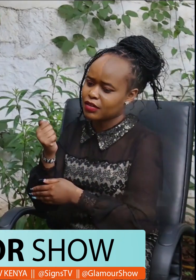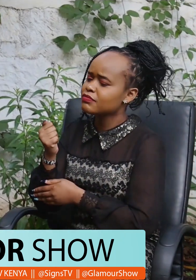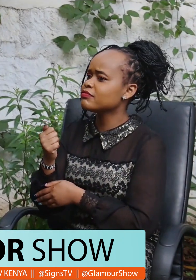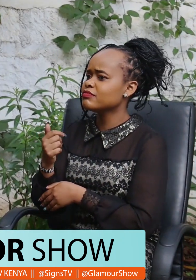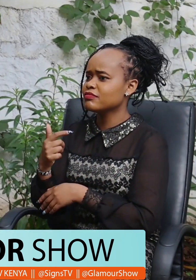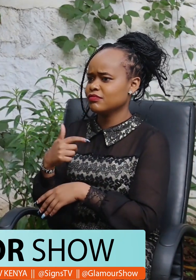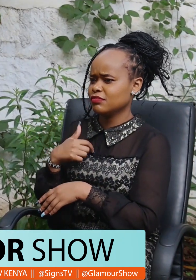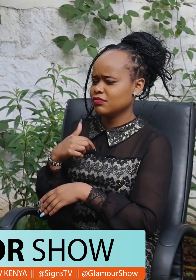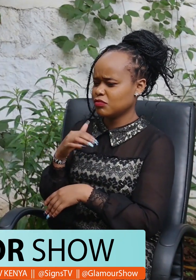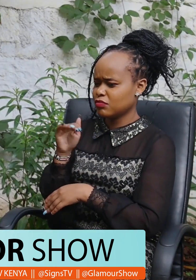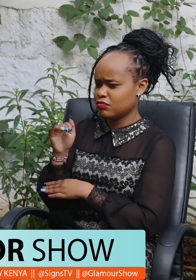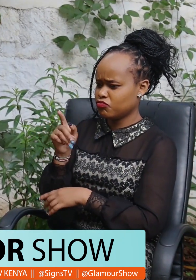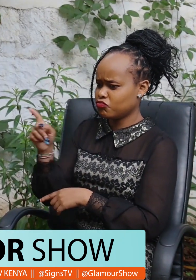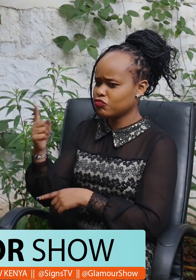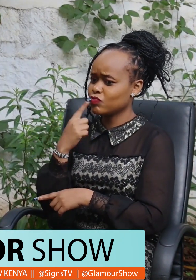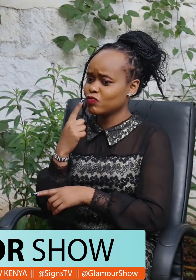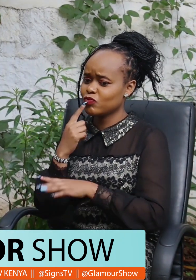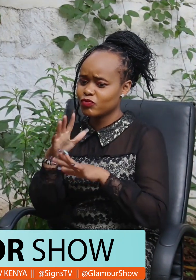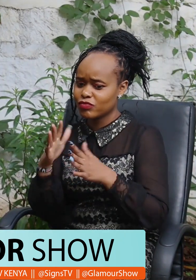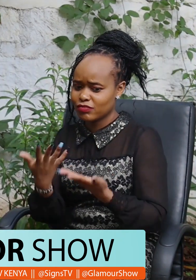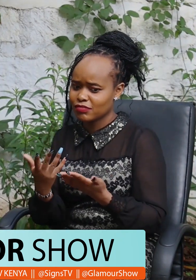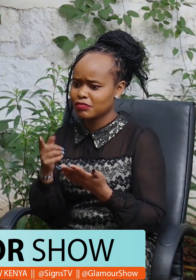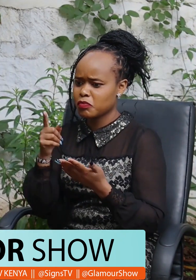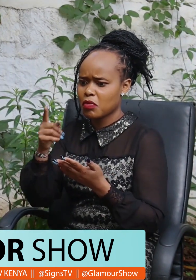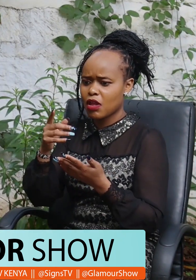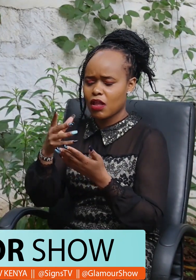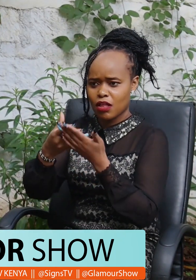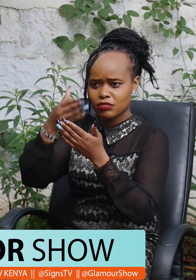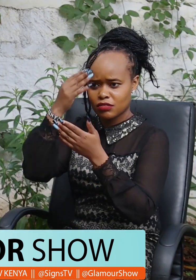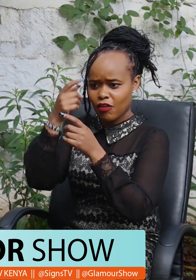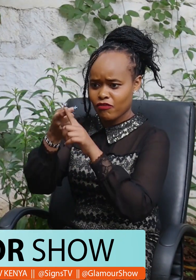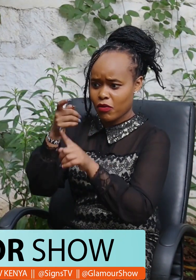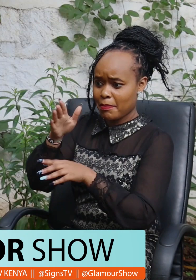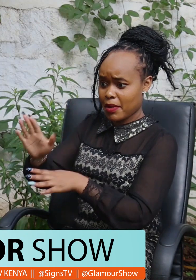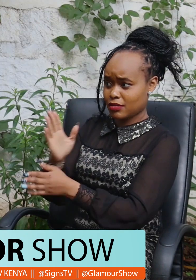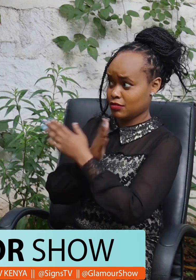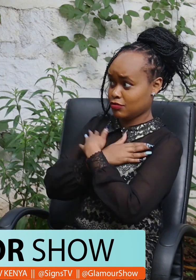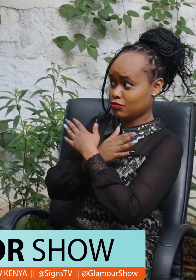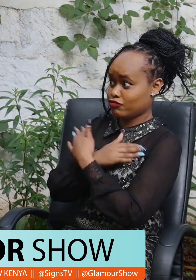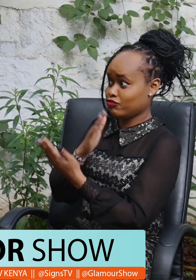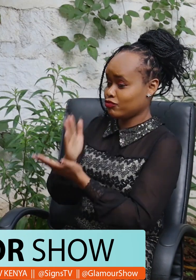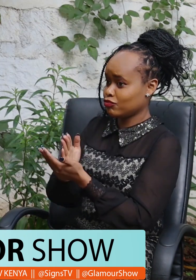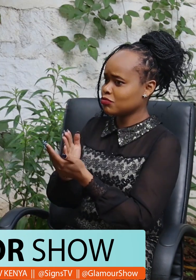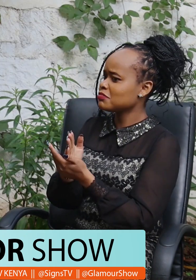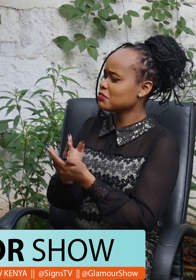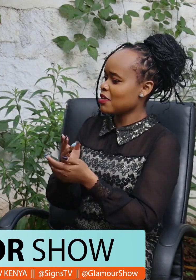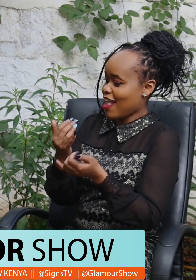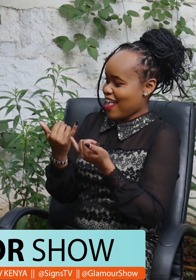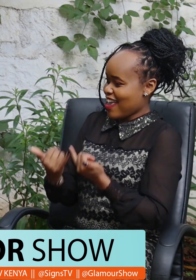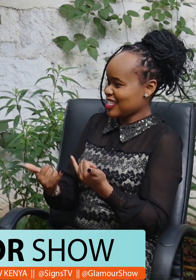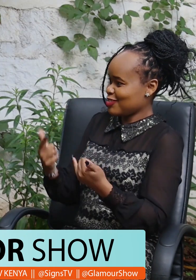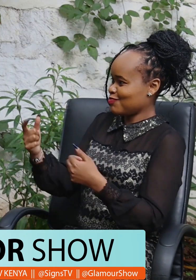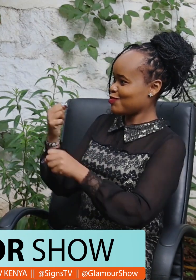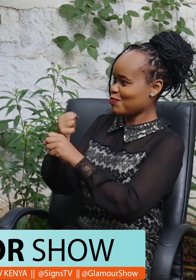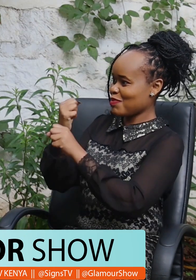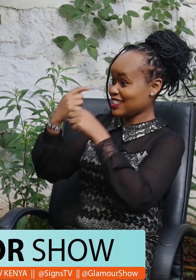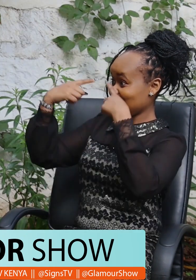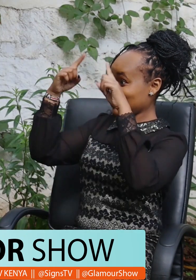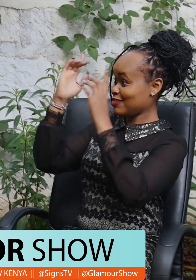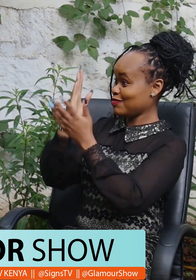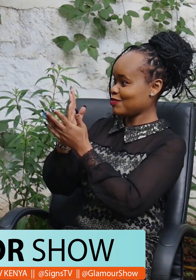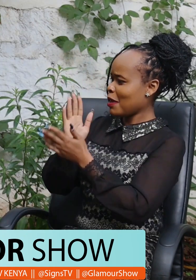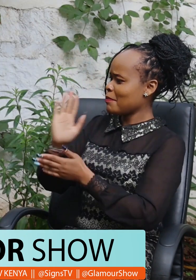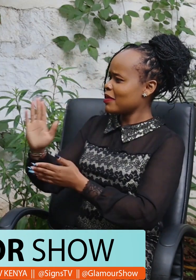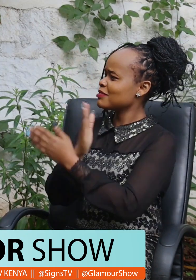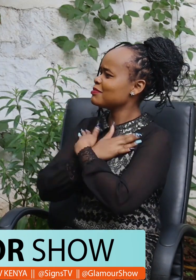That is super true, and I really agree with what you're saying, and I wish you all the best. And You've told us